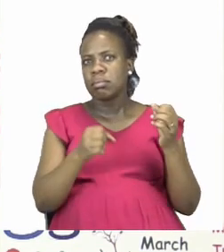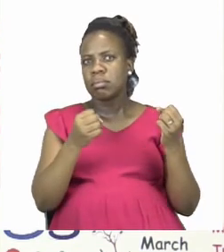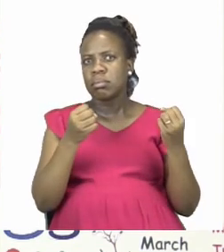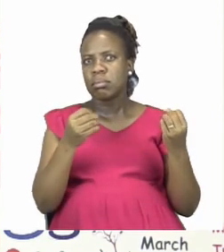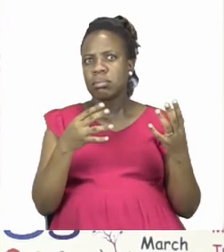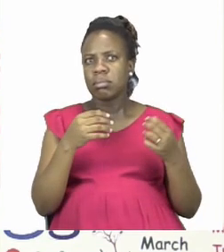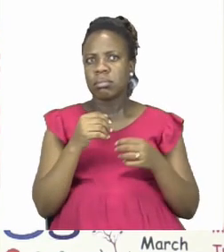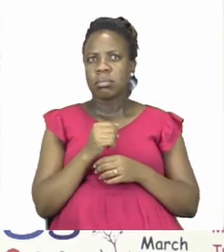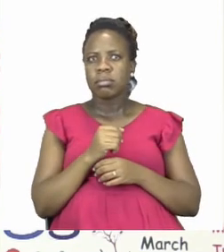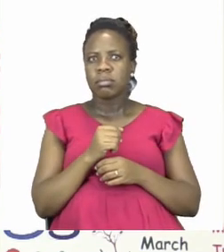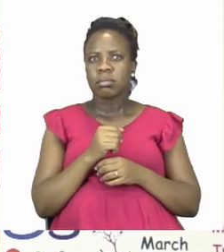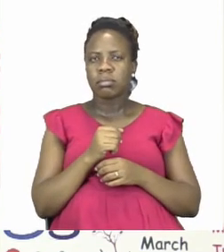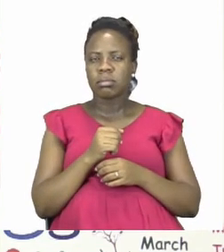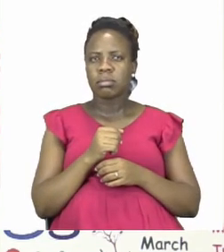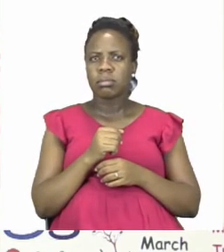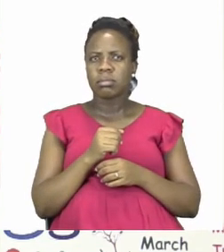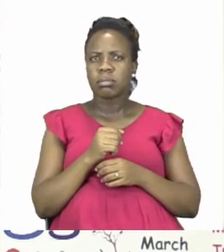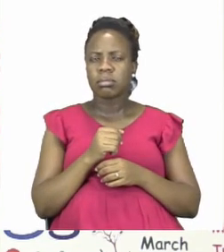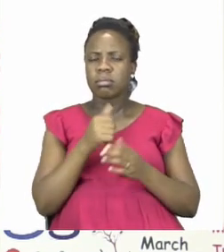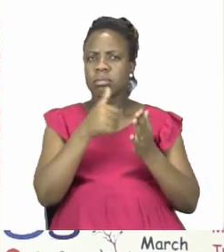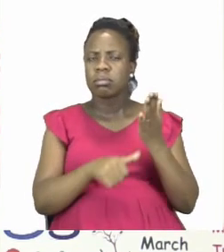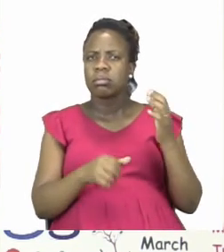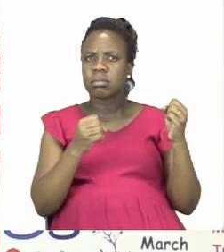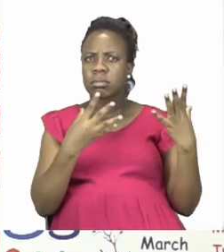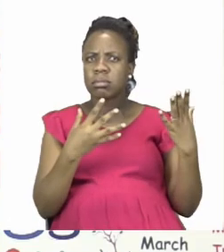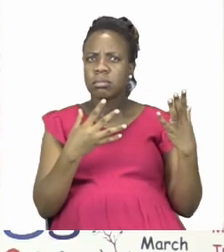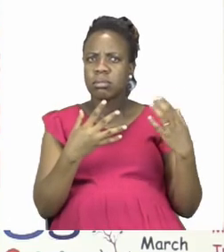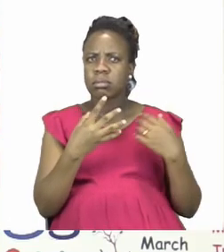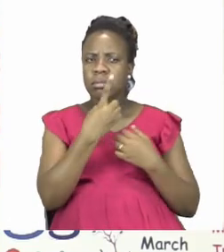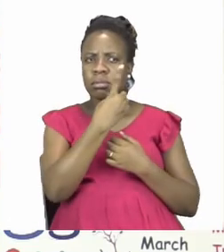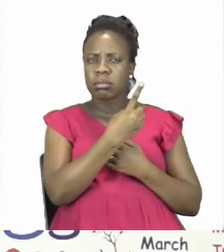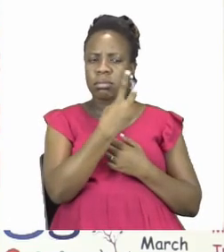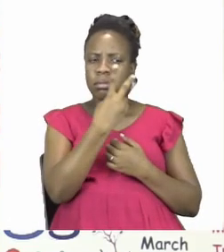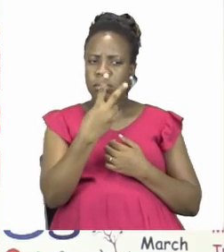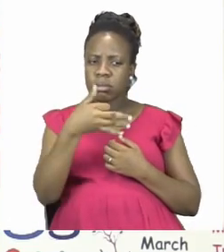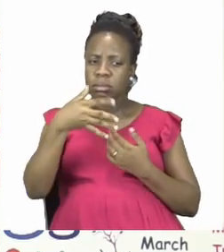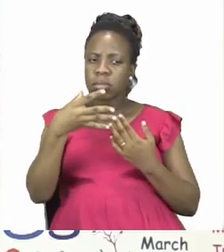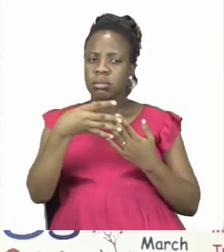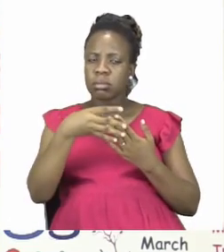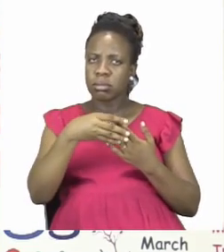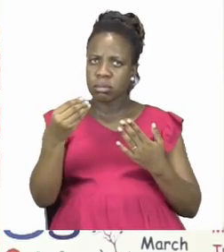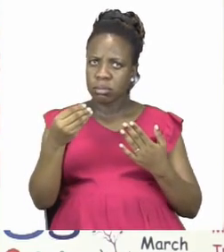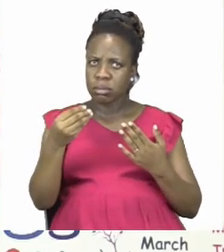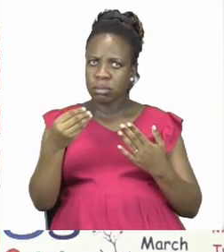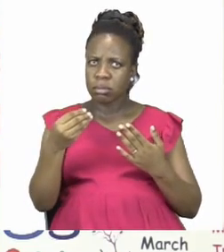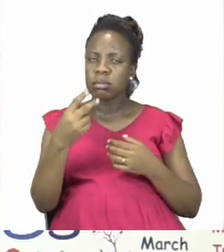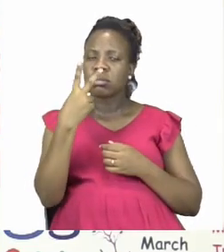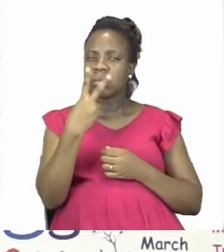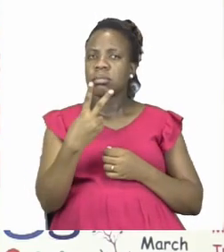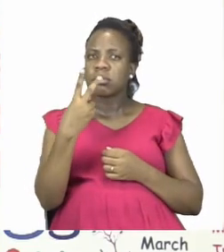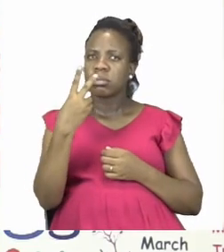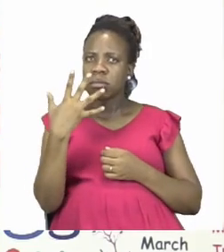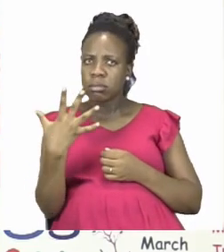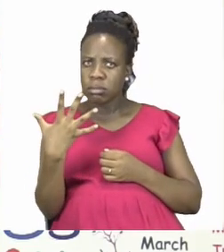now, you will then see that the price for the toy helicopter is 12 Namibian dollars and 25